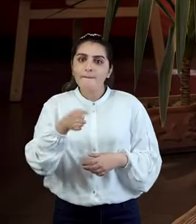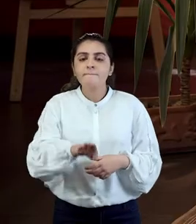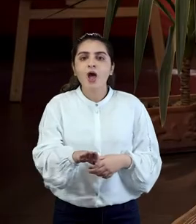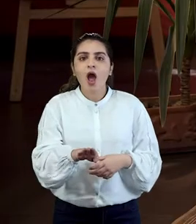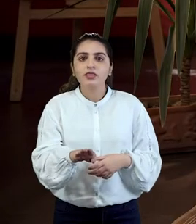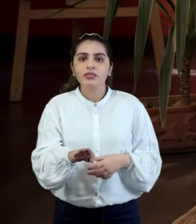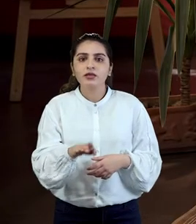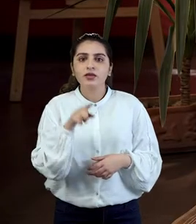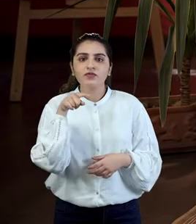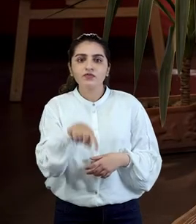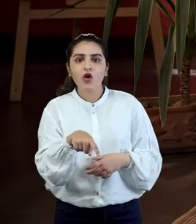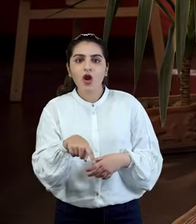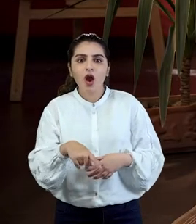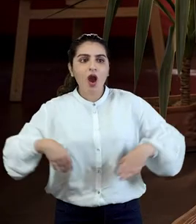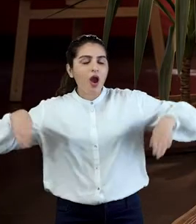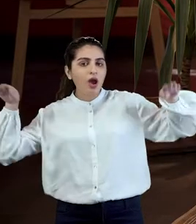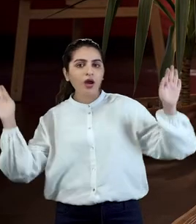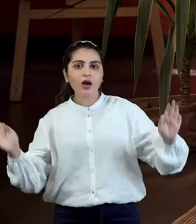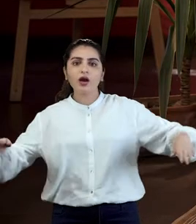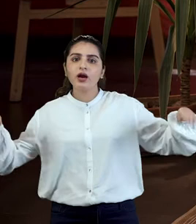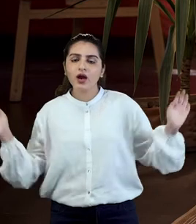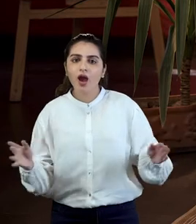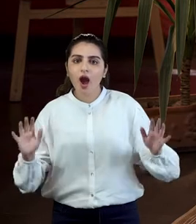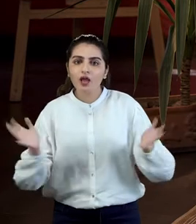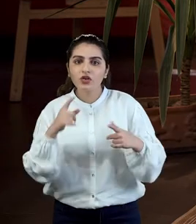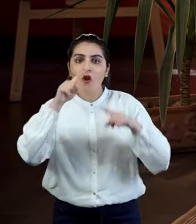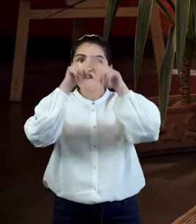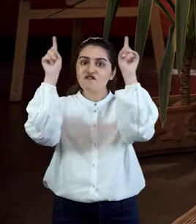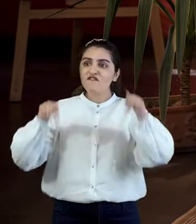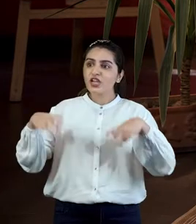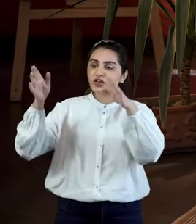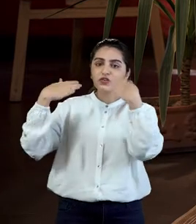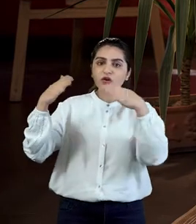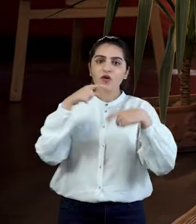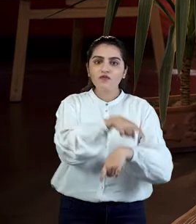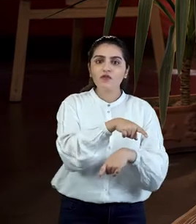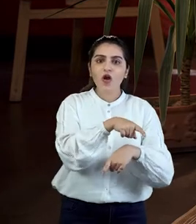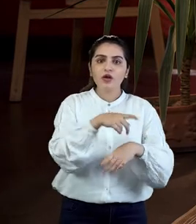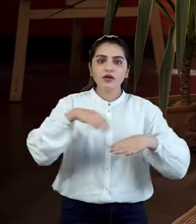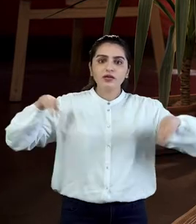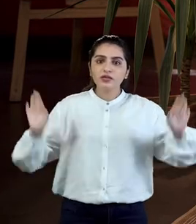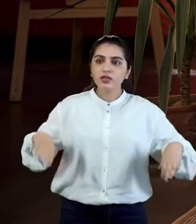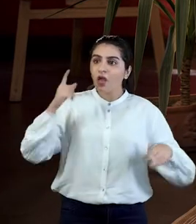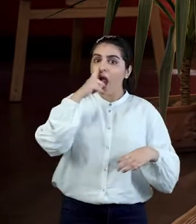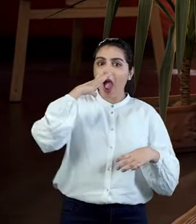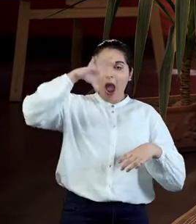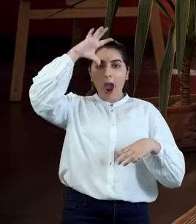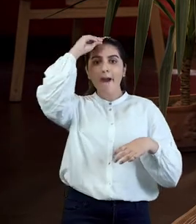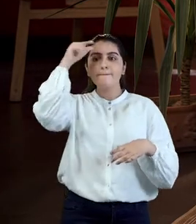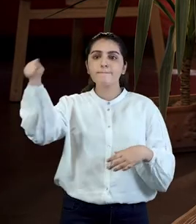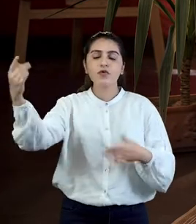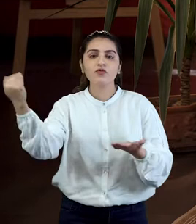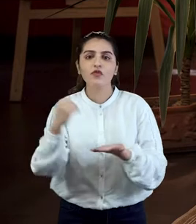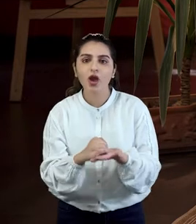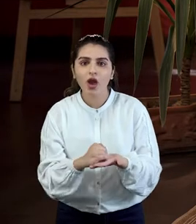Just then, there was a whirring of wings, and in through the window flew the princess's fairy godmother.